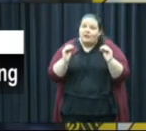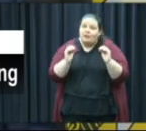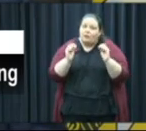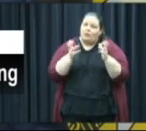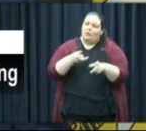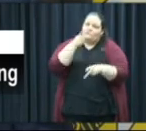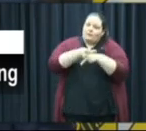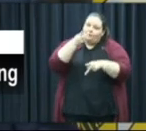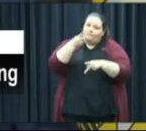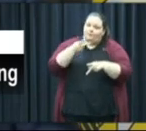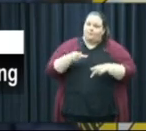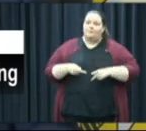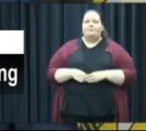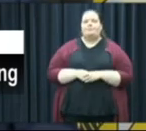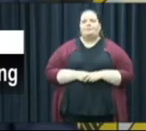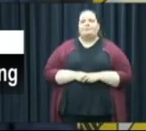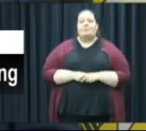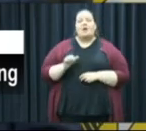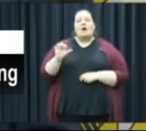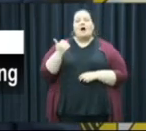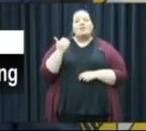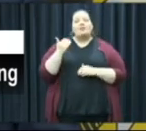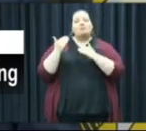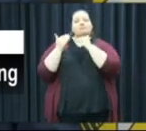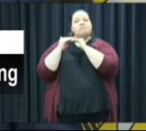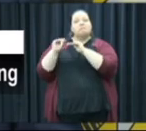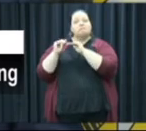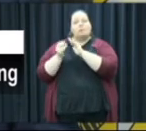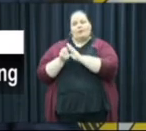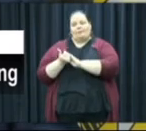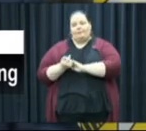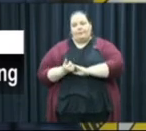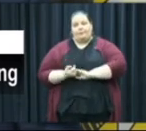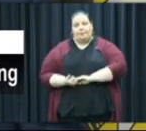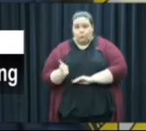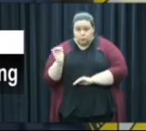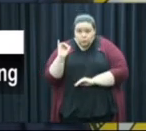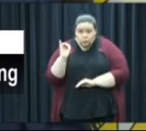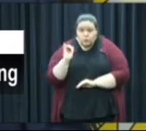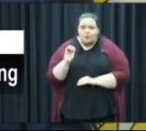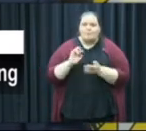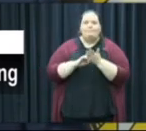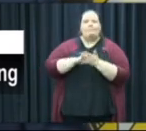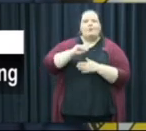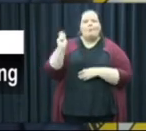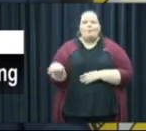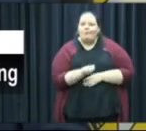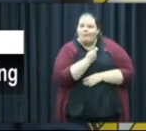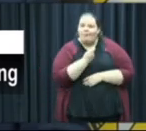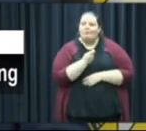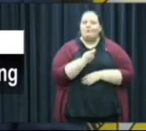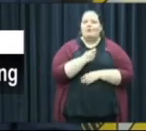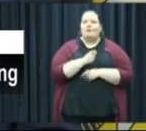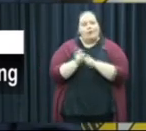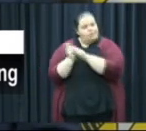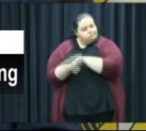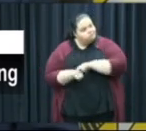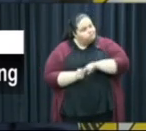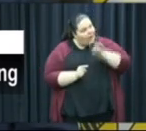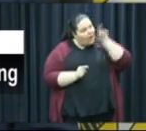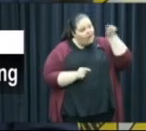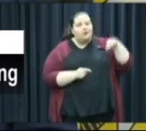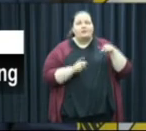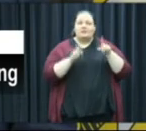We also announced the removal of several other restrictions on Friday. This included opening golf courses and driving ranges, as long as